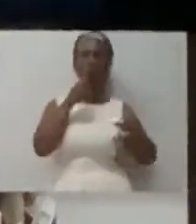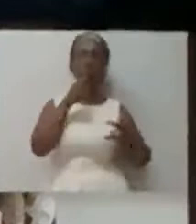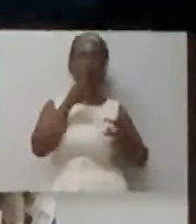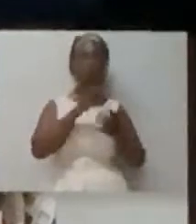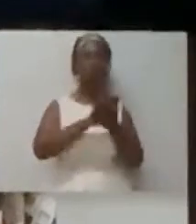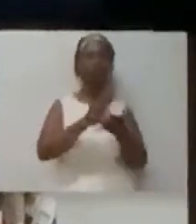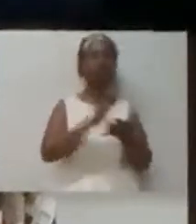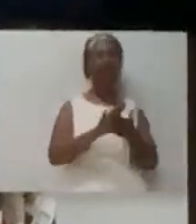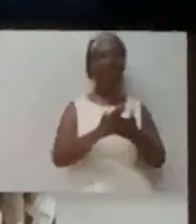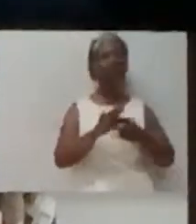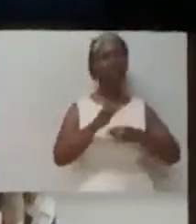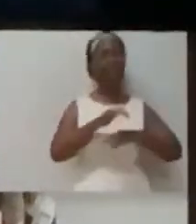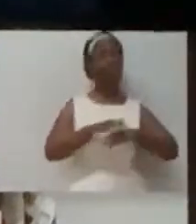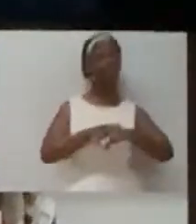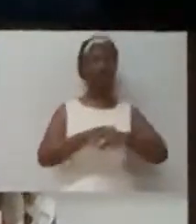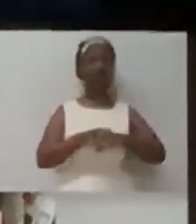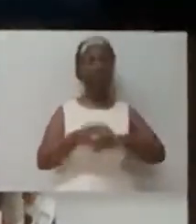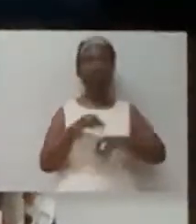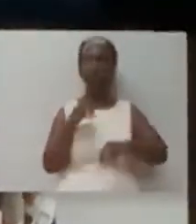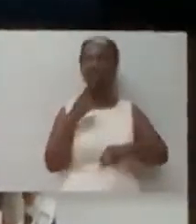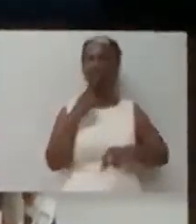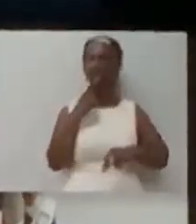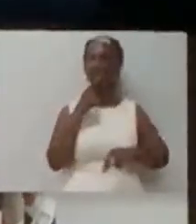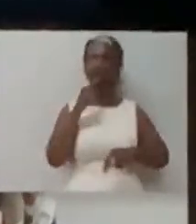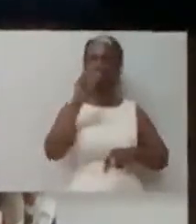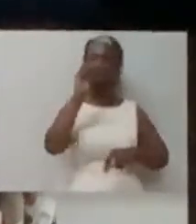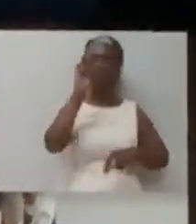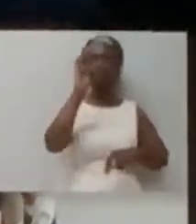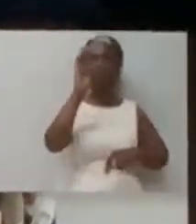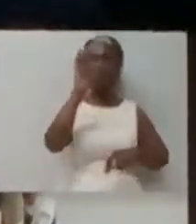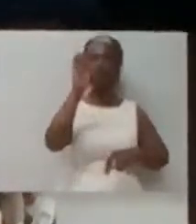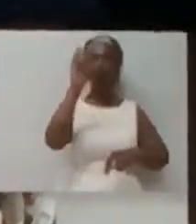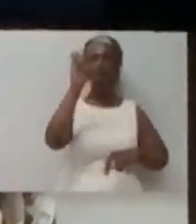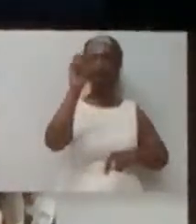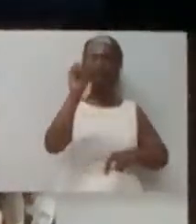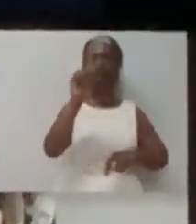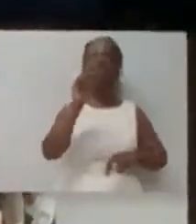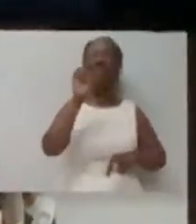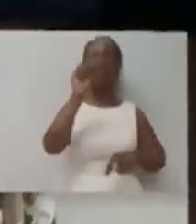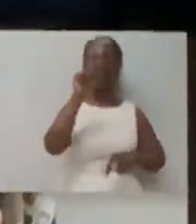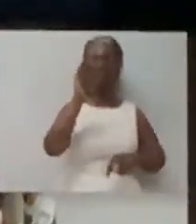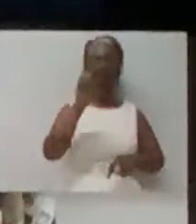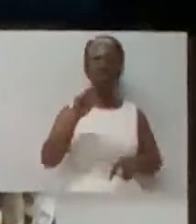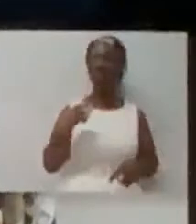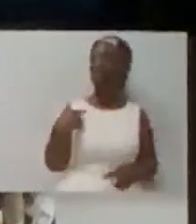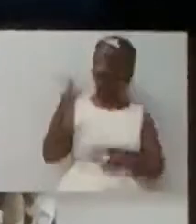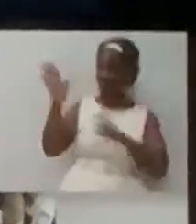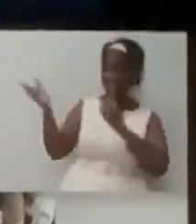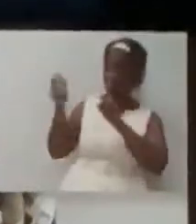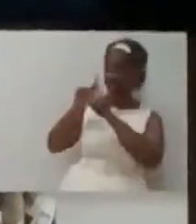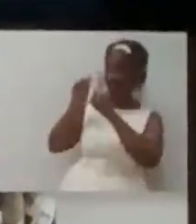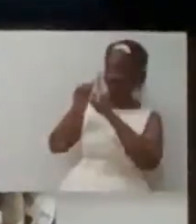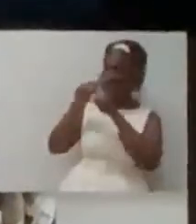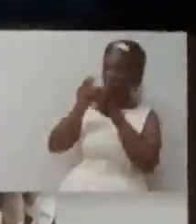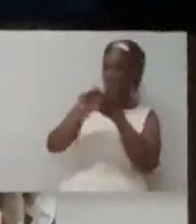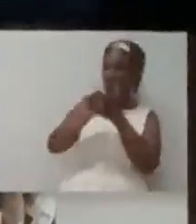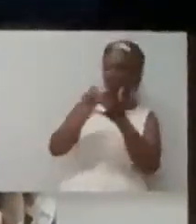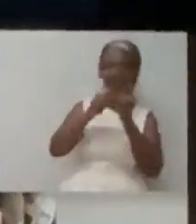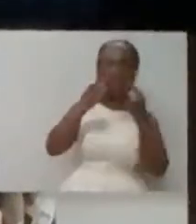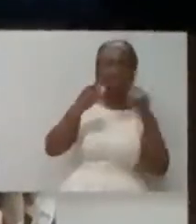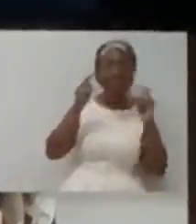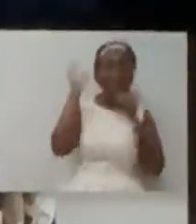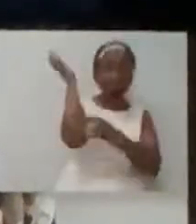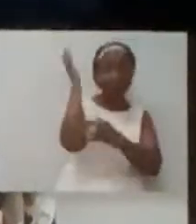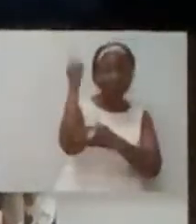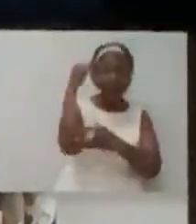up in English at the Academic Awards Ceremony? Barton. Natalie Barton. I'll get her to write it for me. Oh my God, what am I